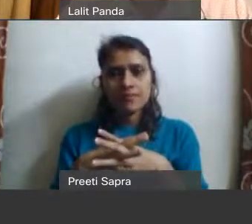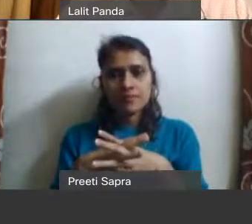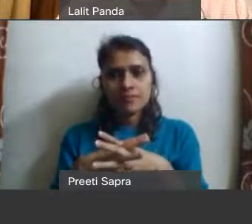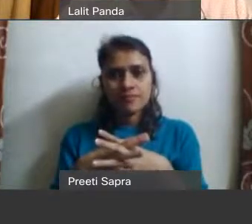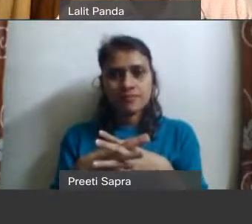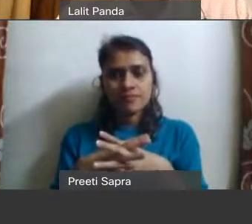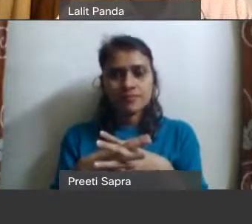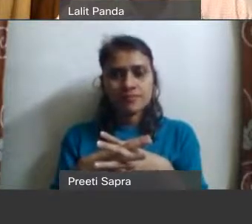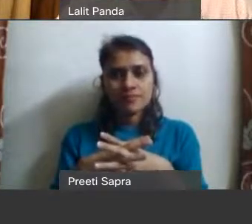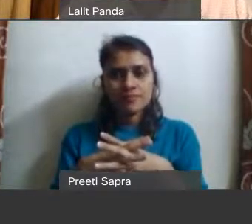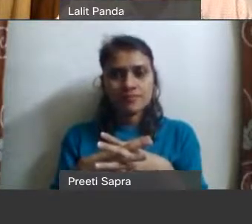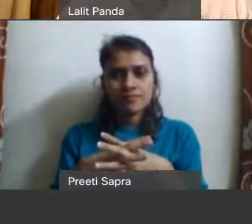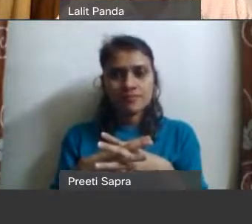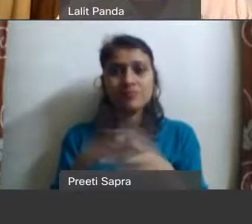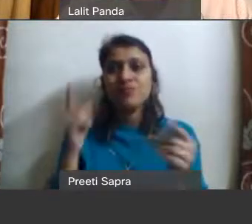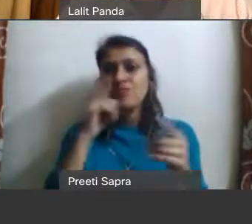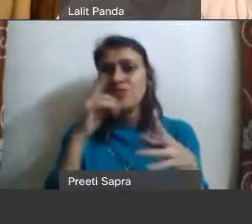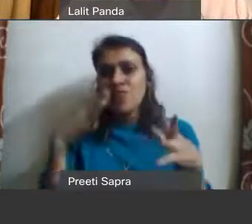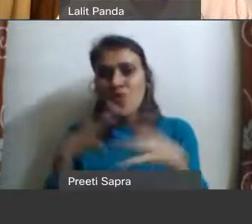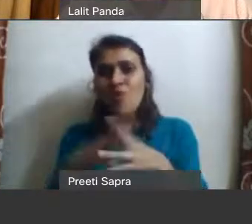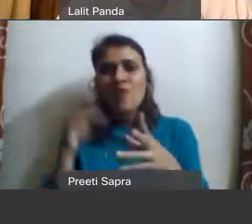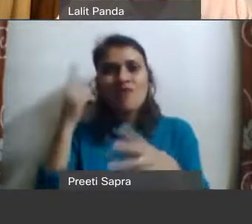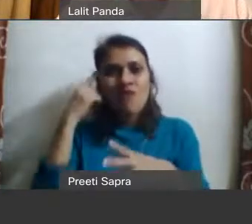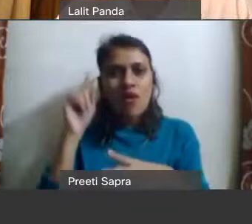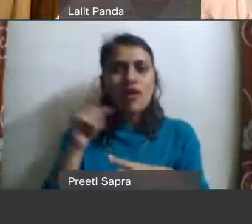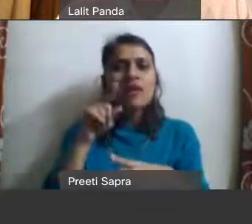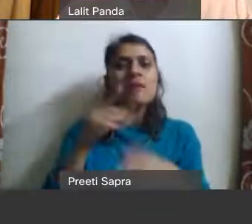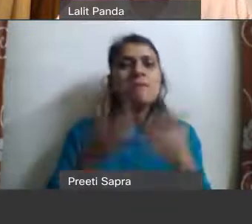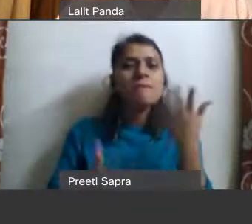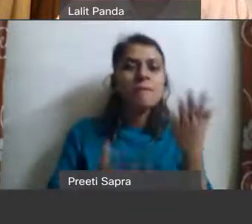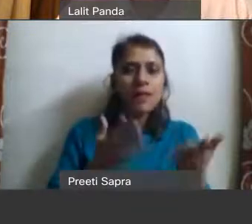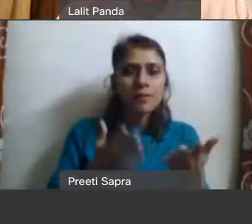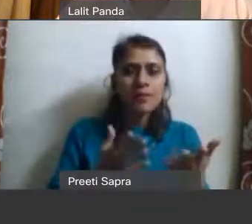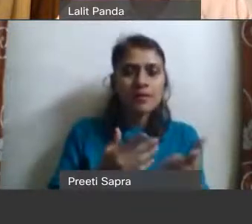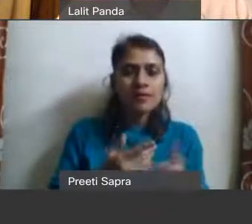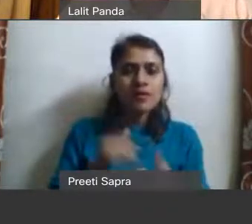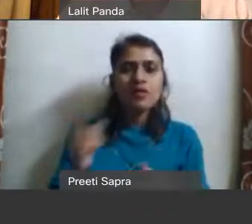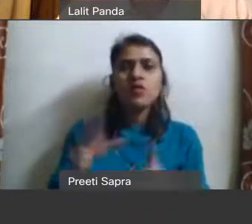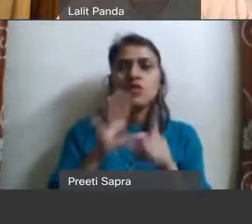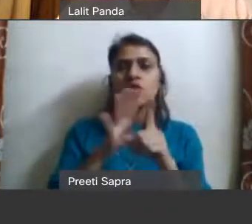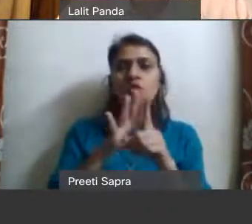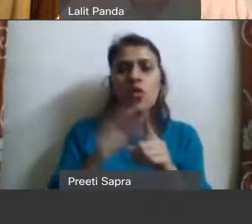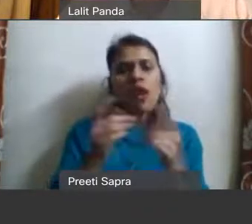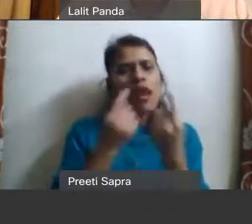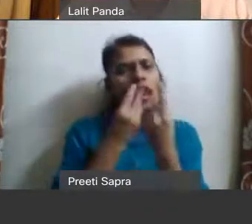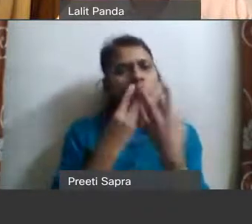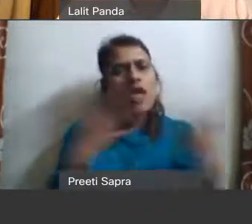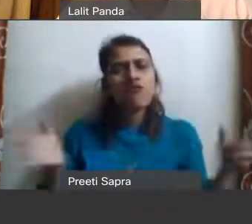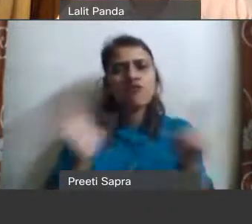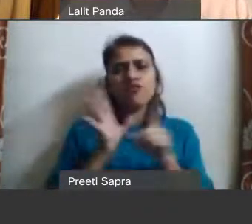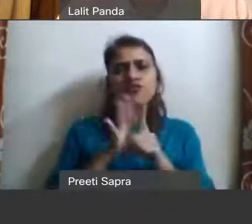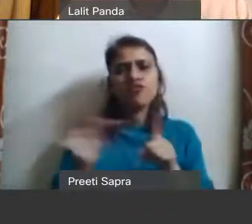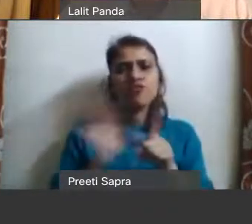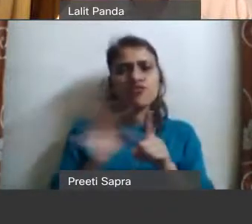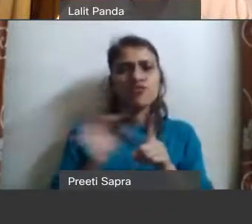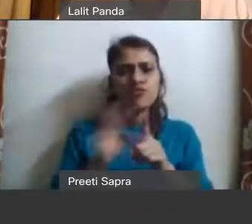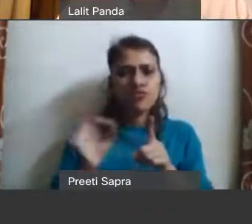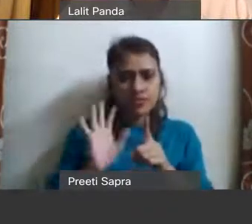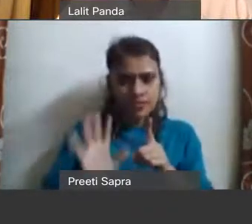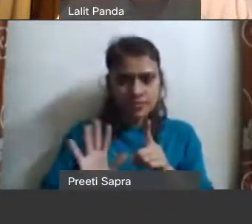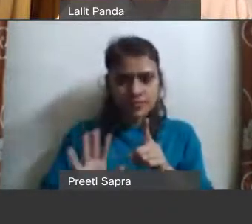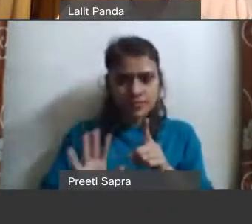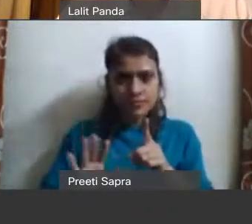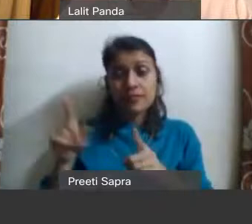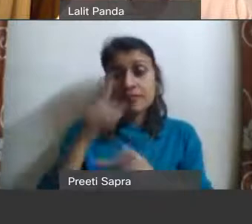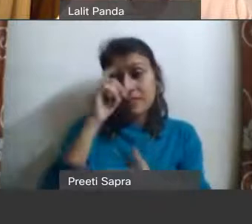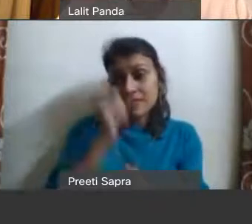burdened with a lot of things and hence might be unable to do a lot of tasks, and hence we reserve this